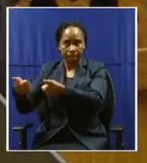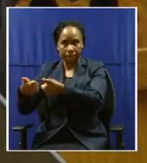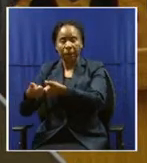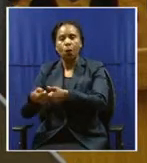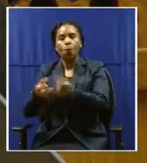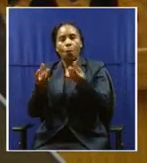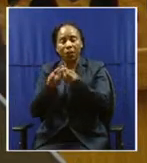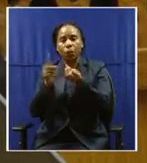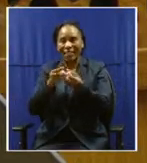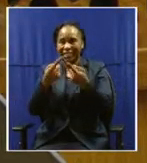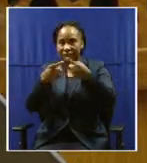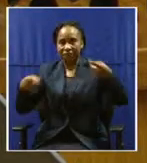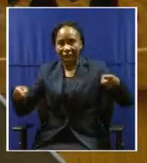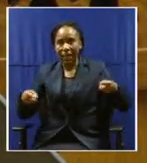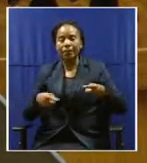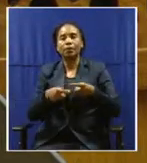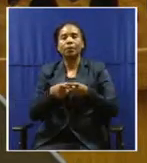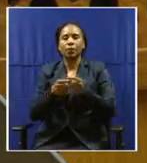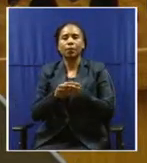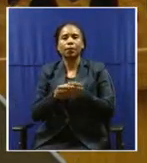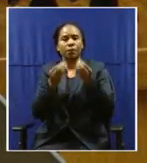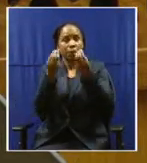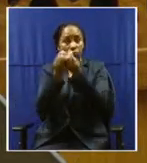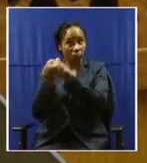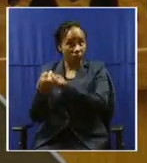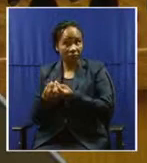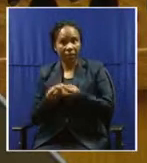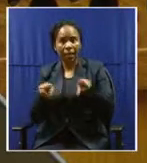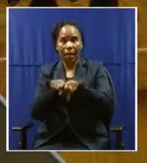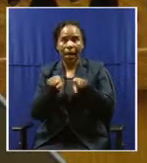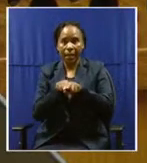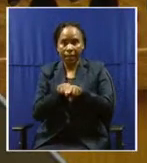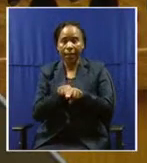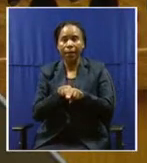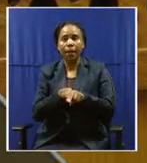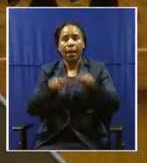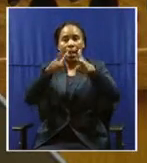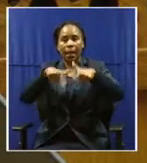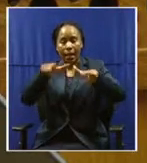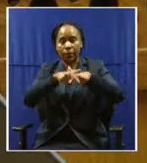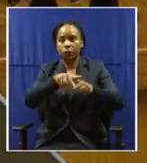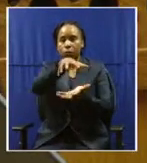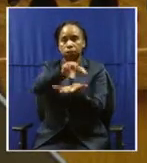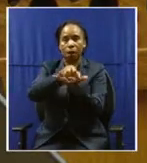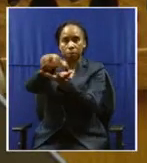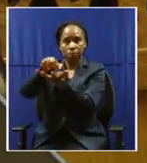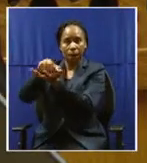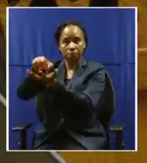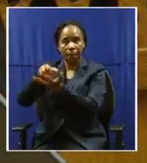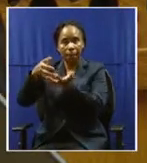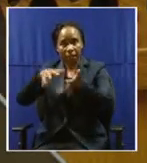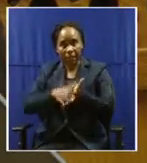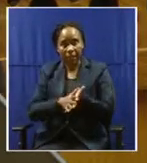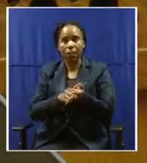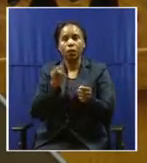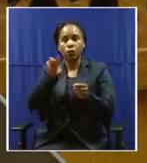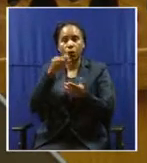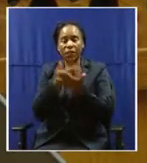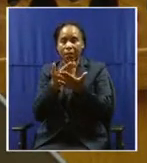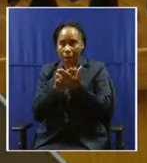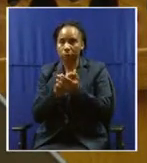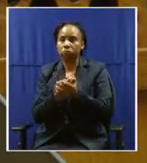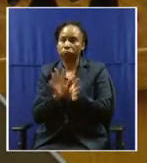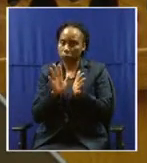instruments, such as land restitution, expropriation of land in order to boost